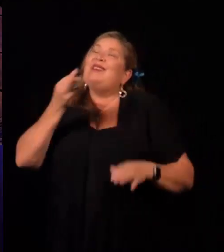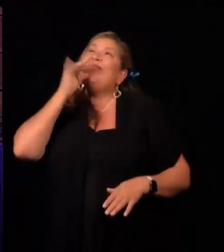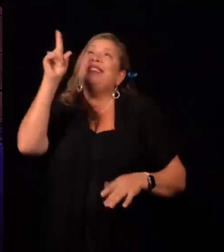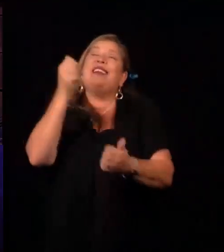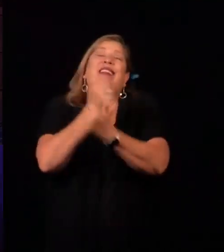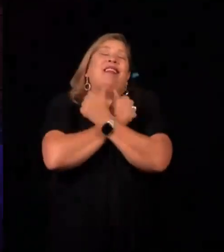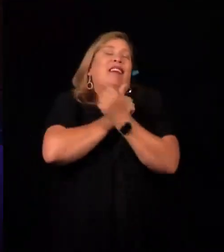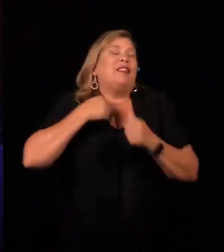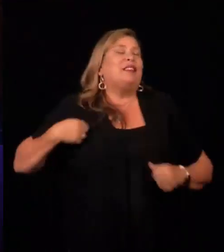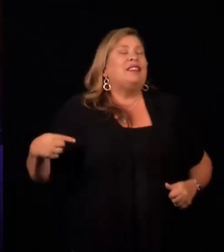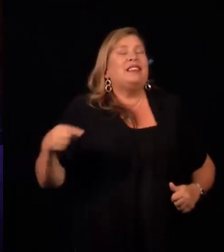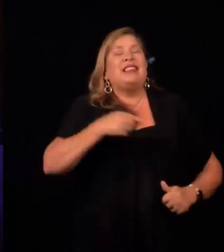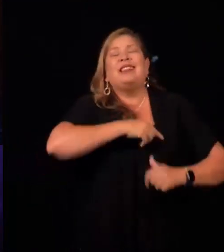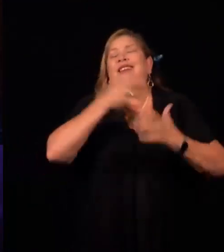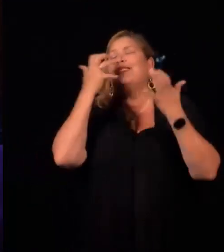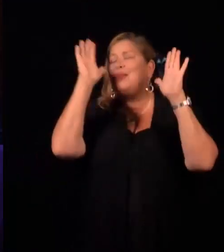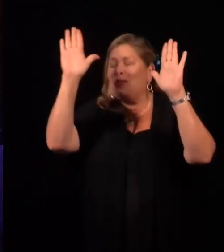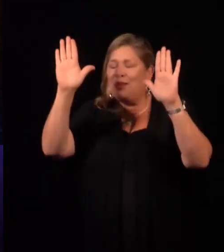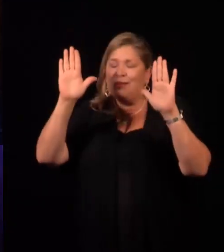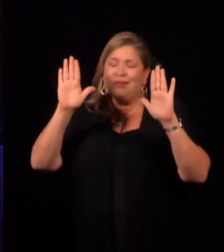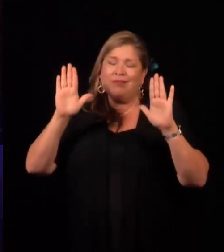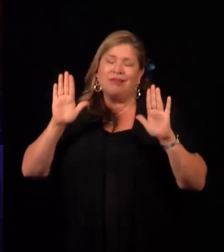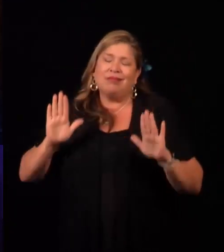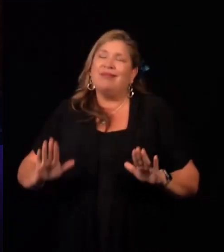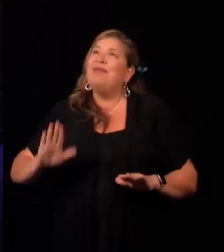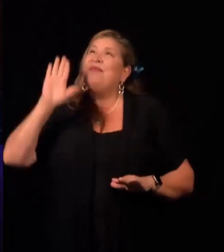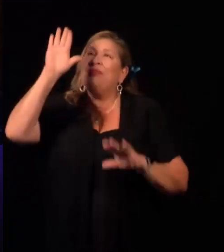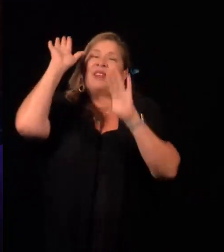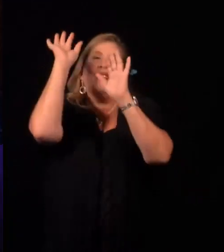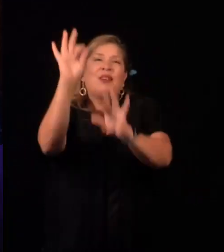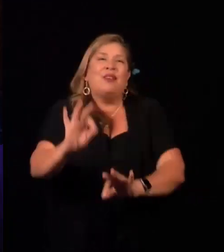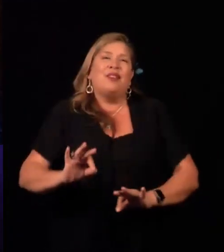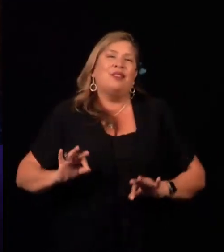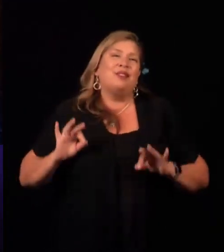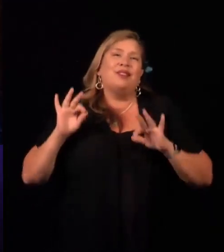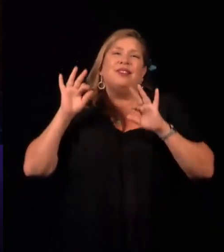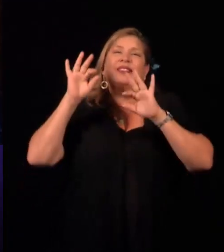oh, how he loves us so.